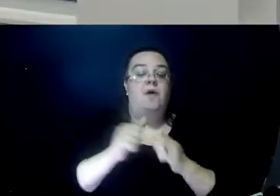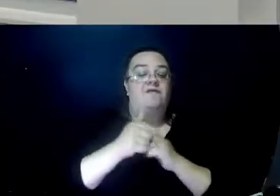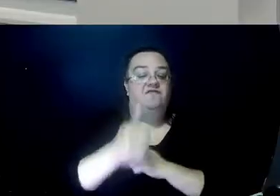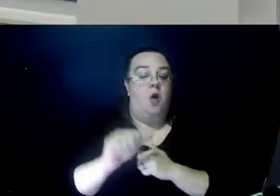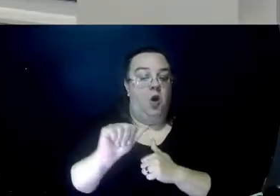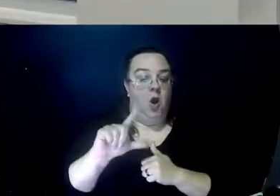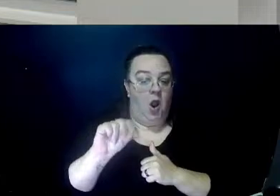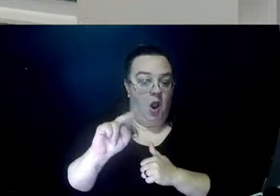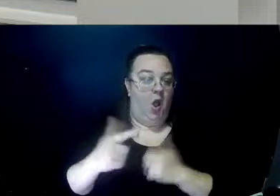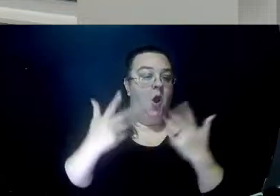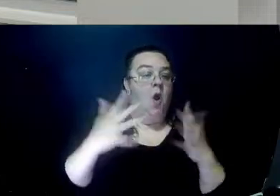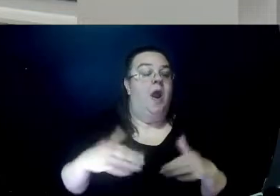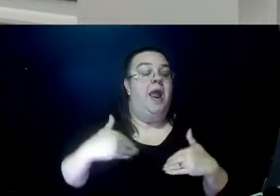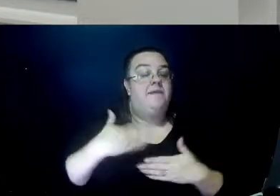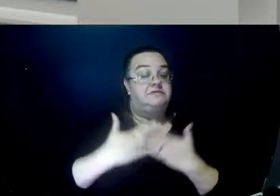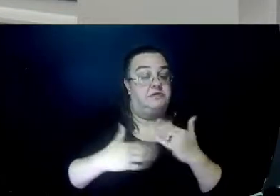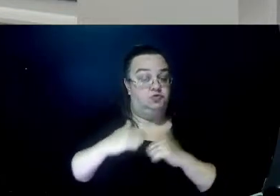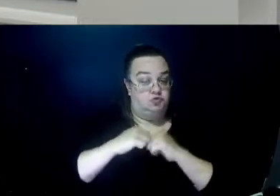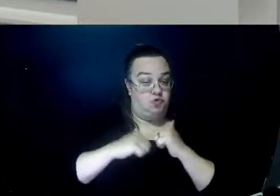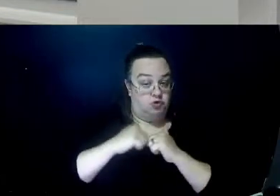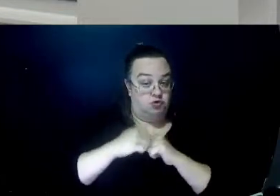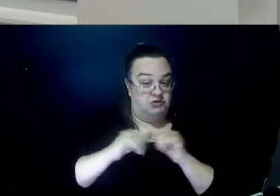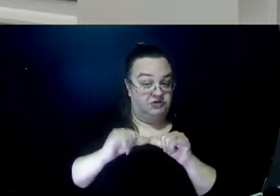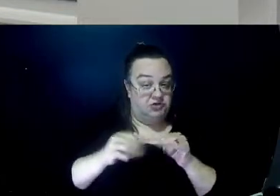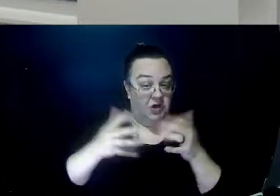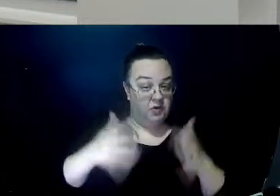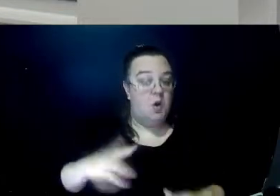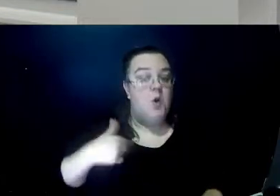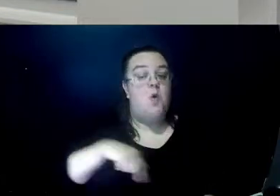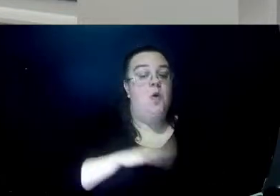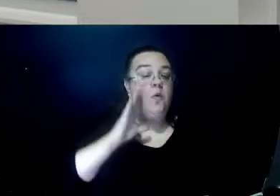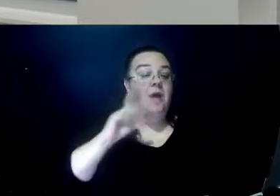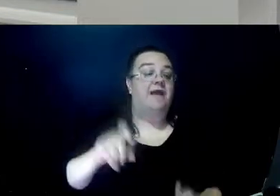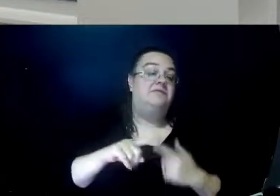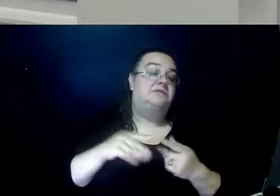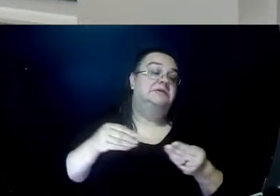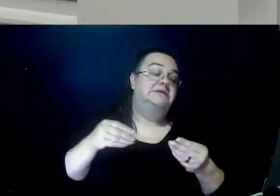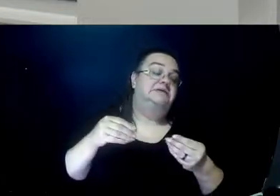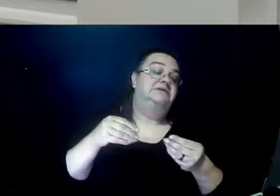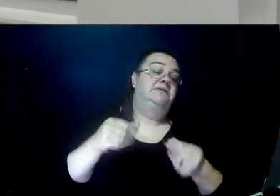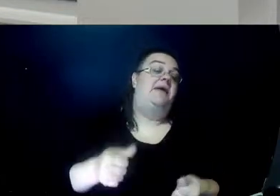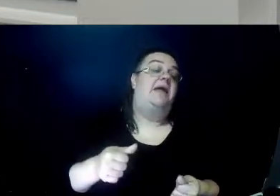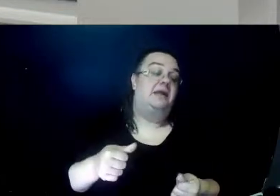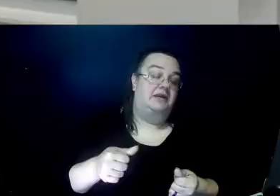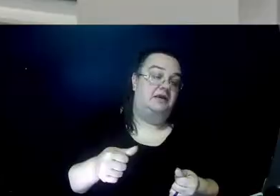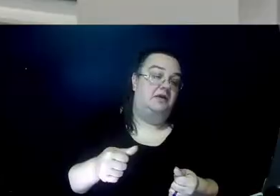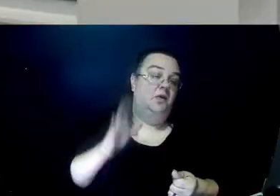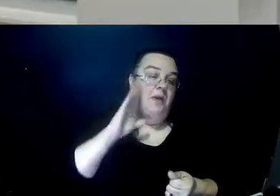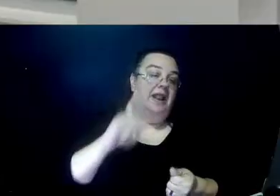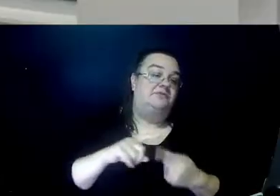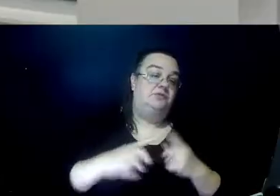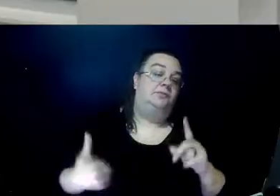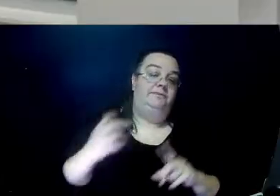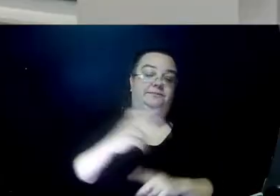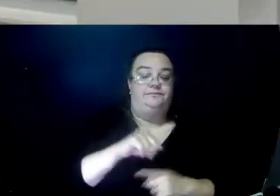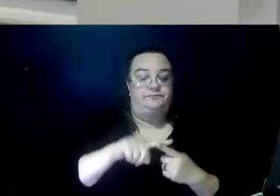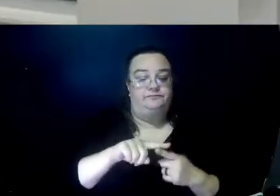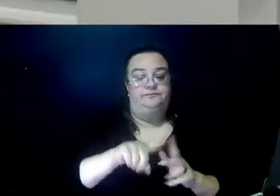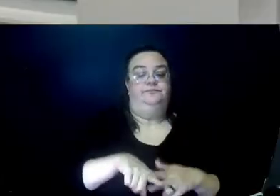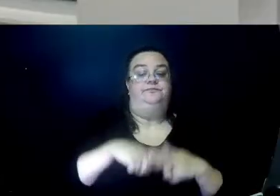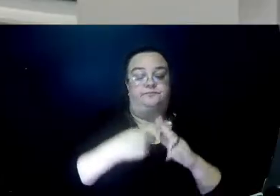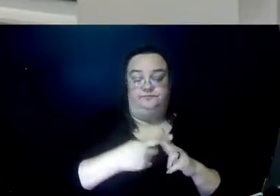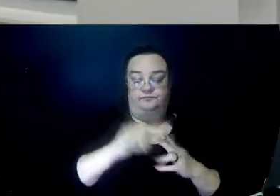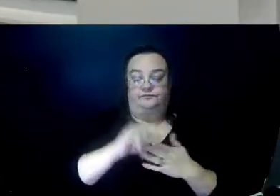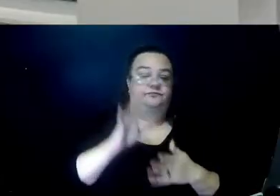some structural engineering done. We would have to spend, we'd have to go back to the drawing board. It would delay